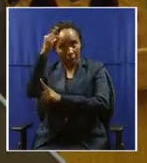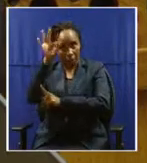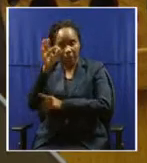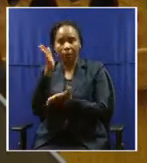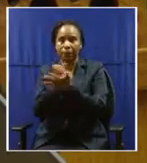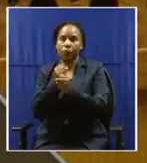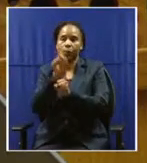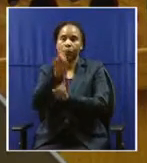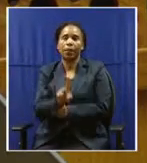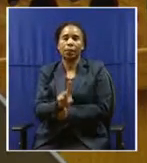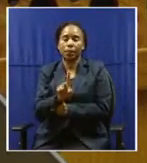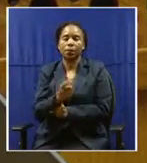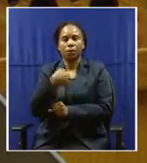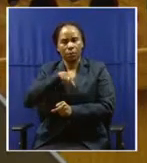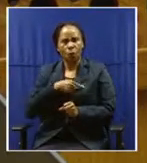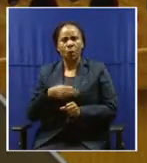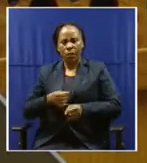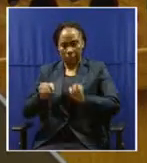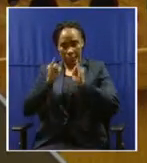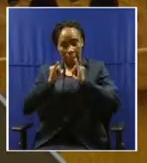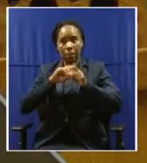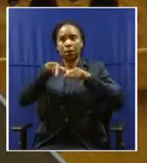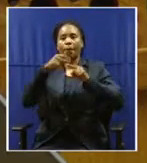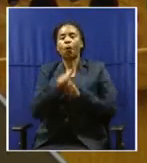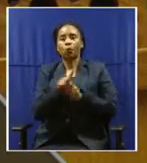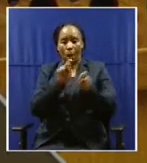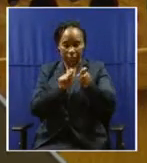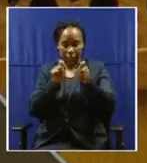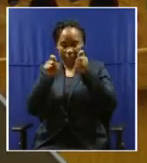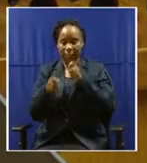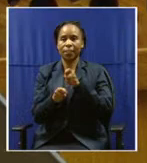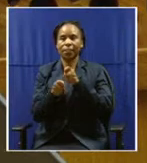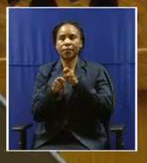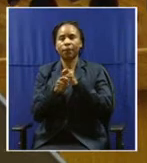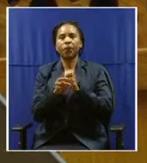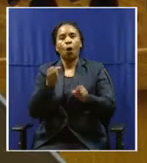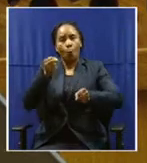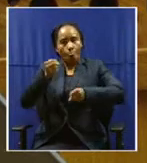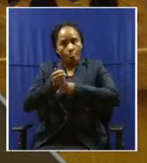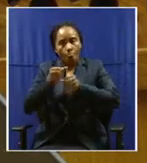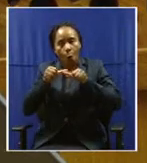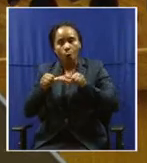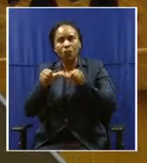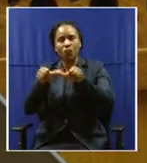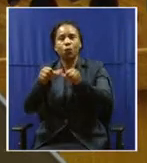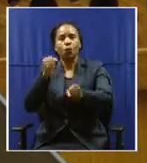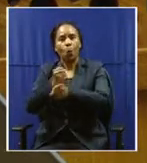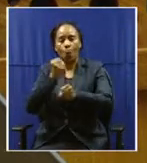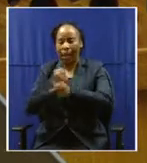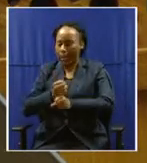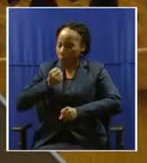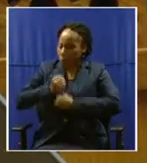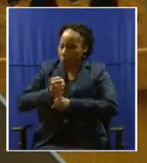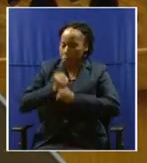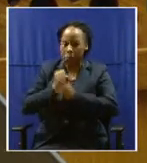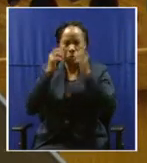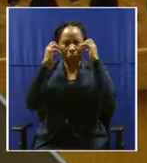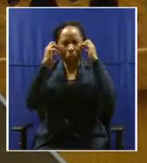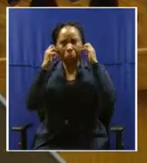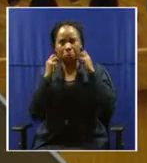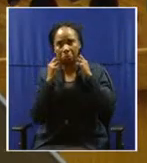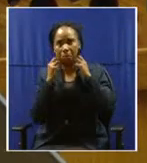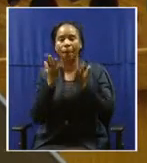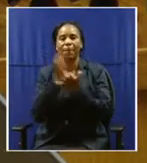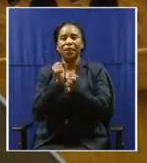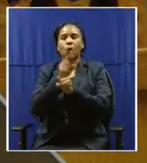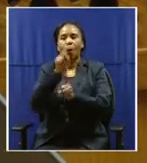are serious about reform. We will continue to work relentlessly and without pause to